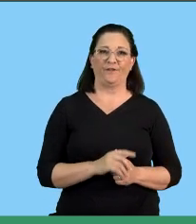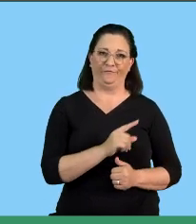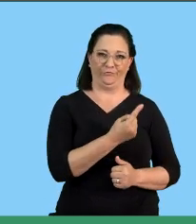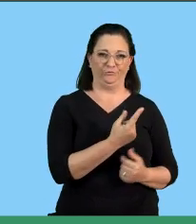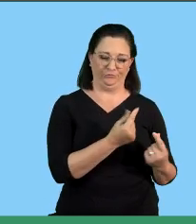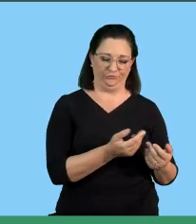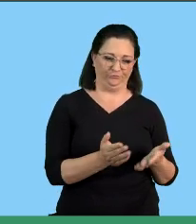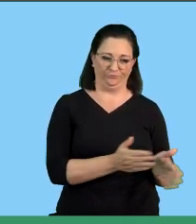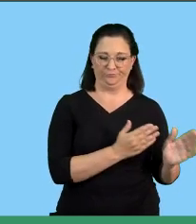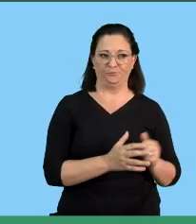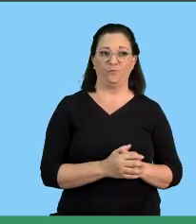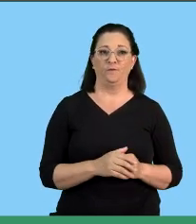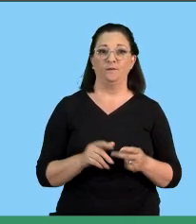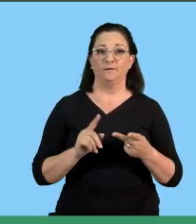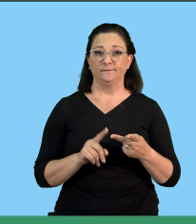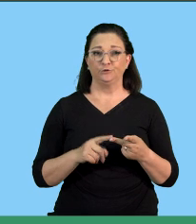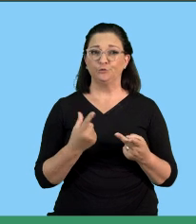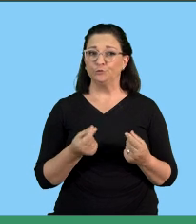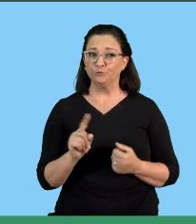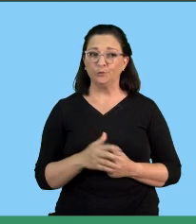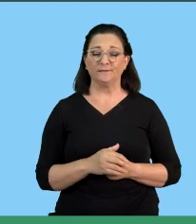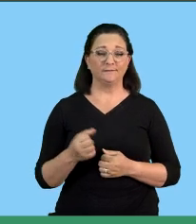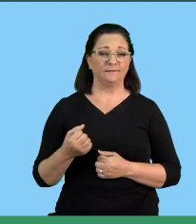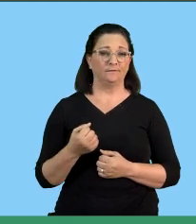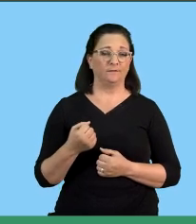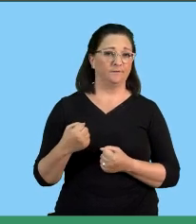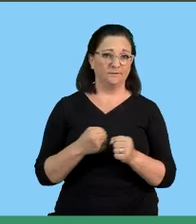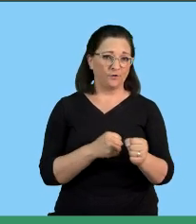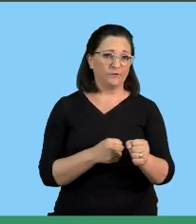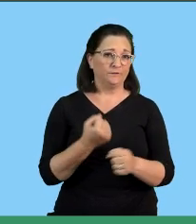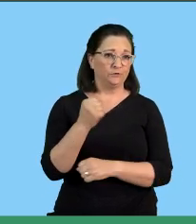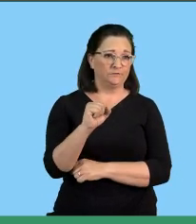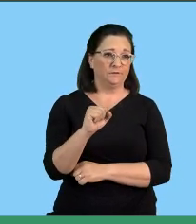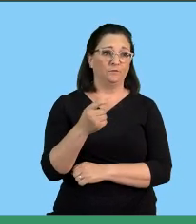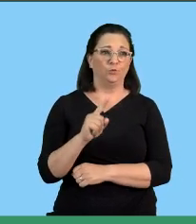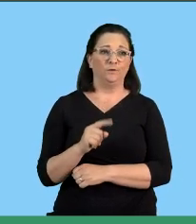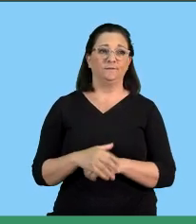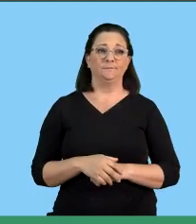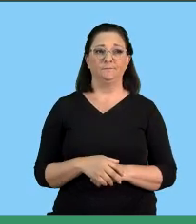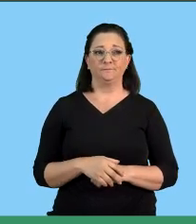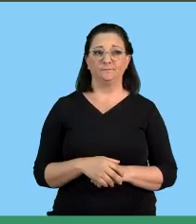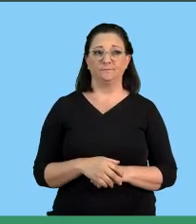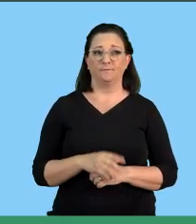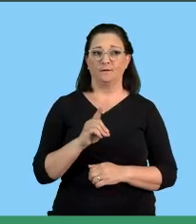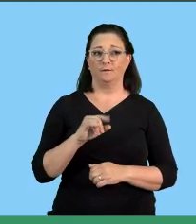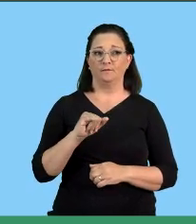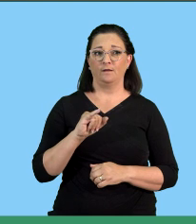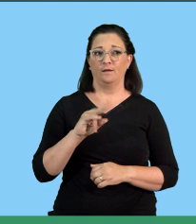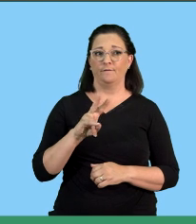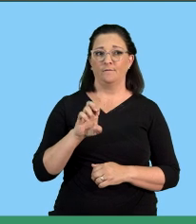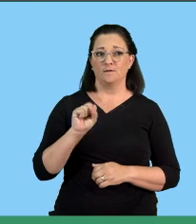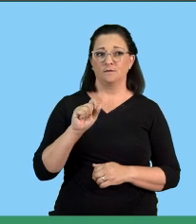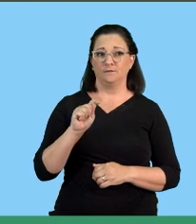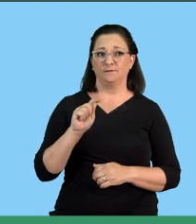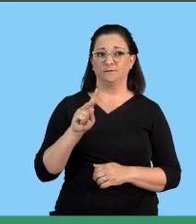that they did. Right. And then the second defensive strategy is divestiture or divestment. Some